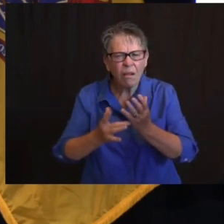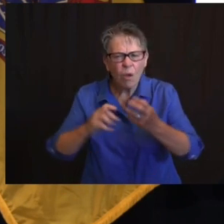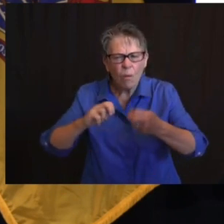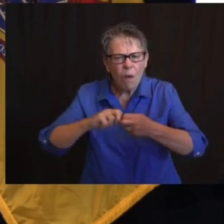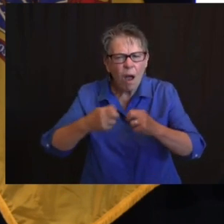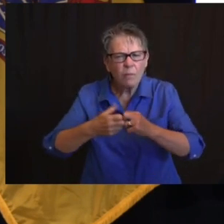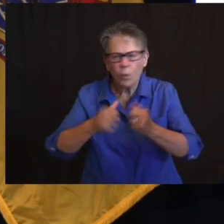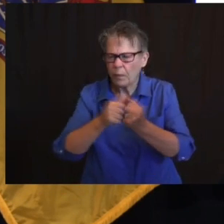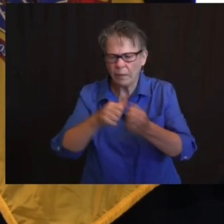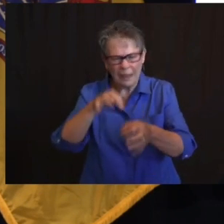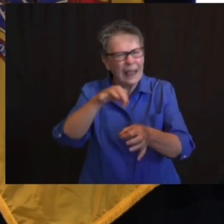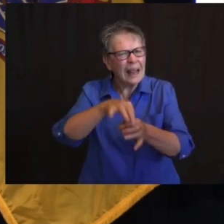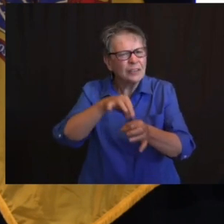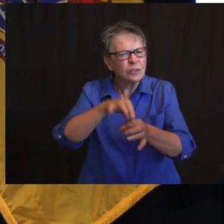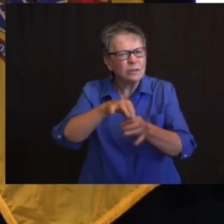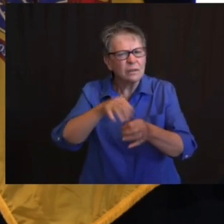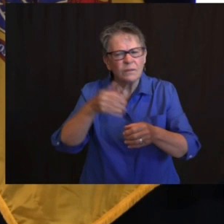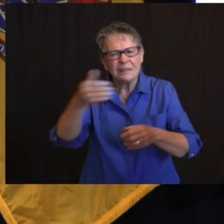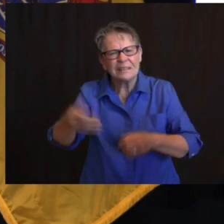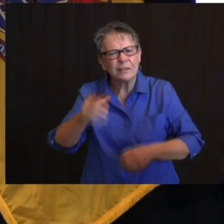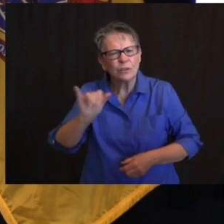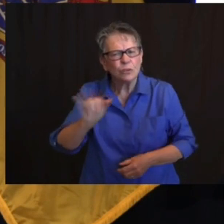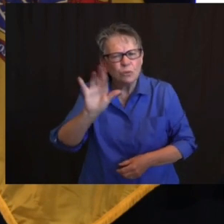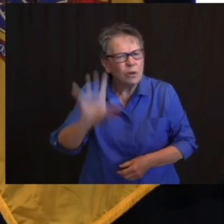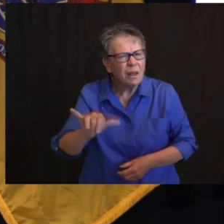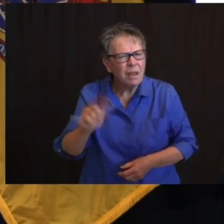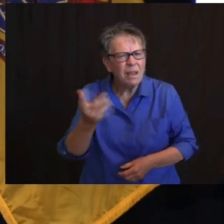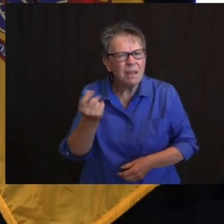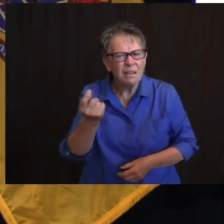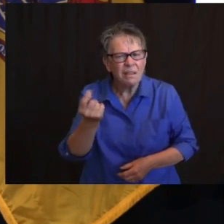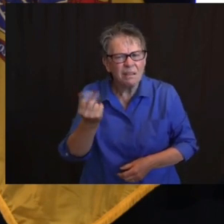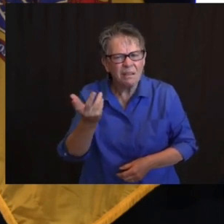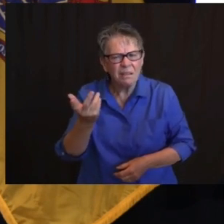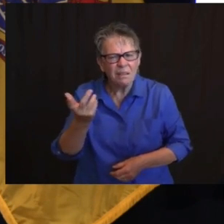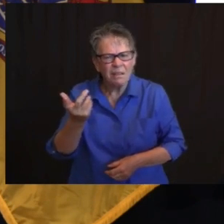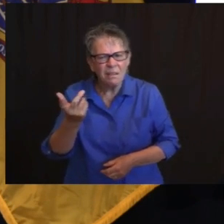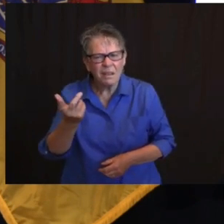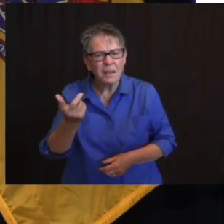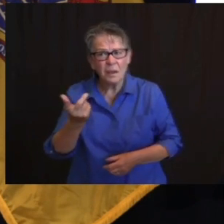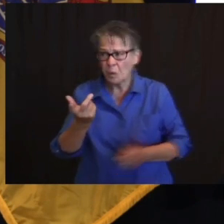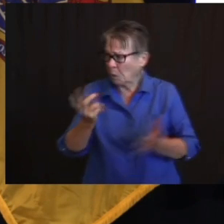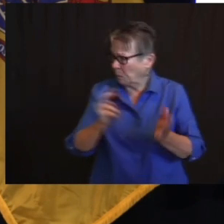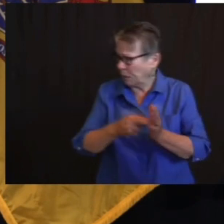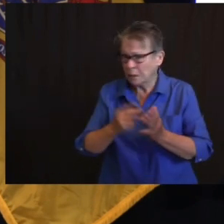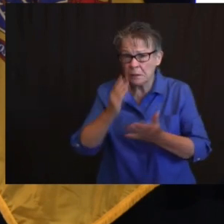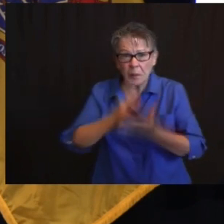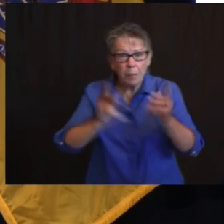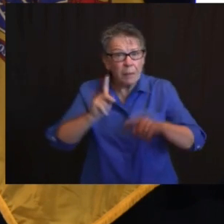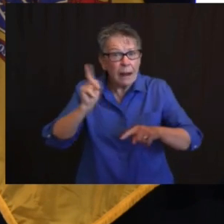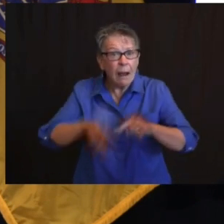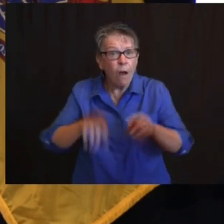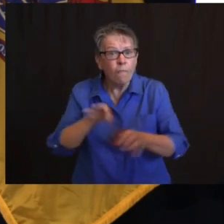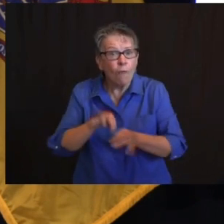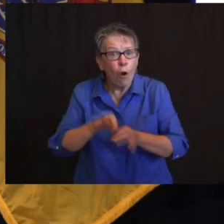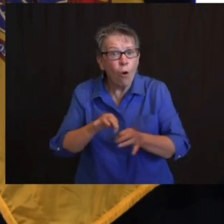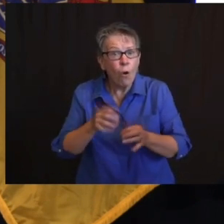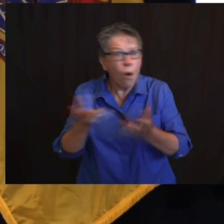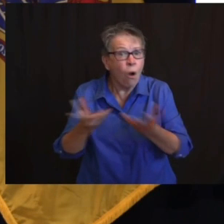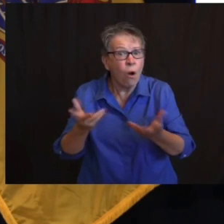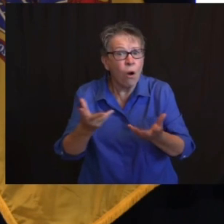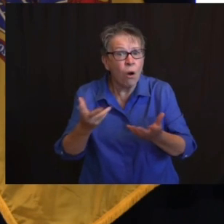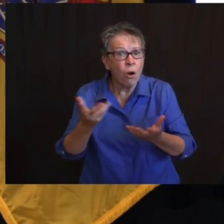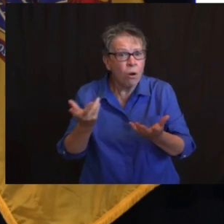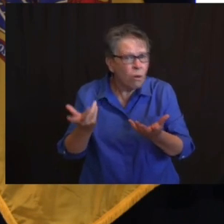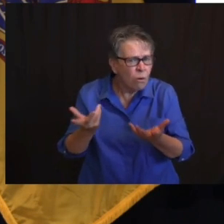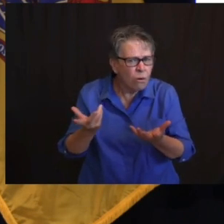to acknowledge that technical issues may have disenfranchising some voters? Additionally, would you be willing to bring Division of Elections